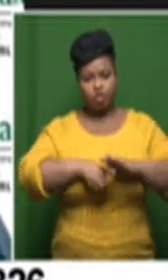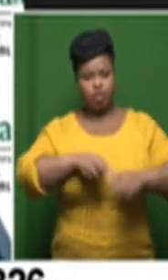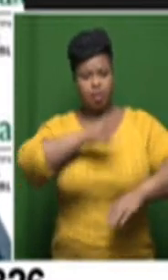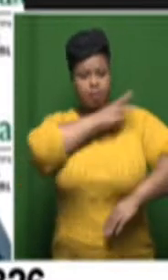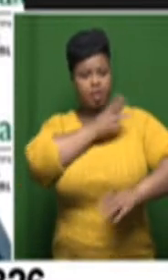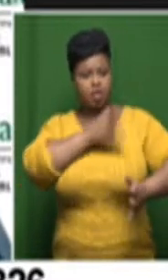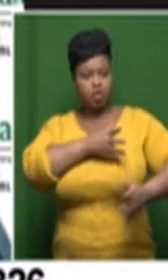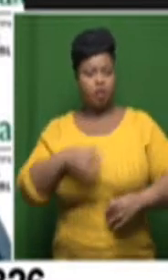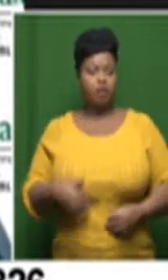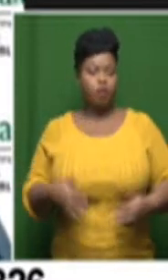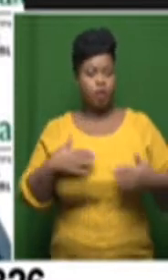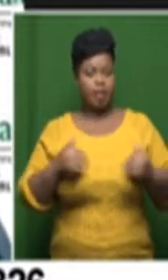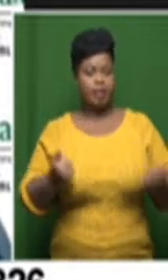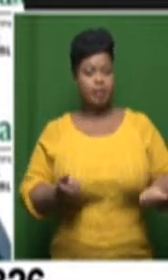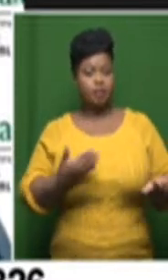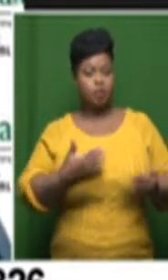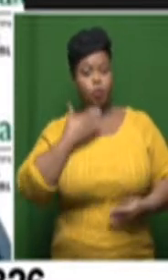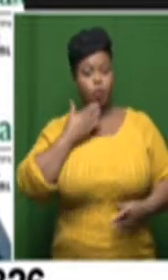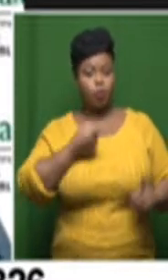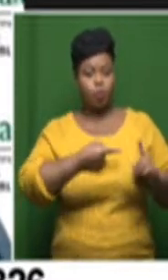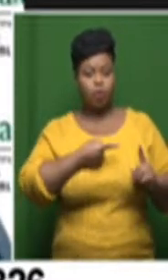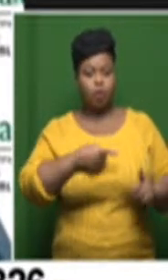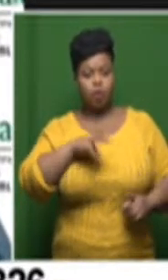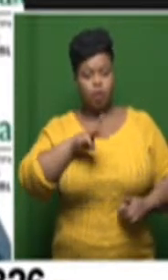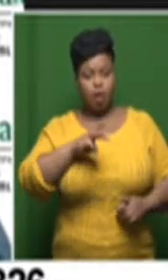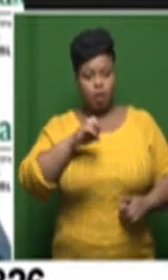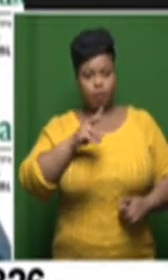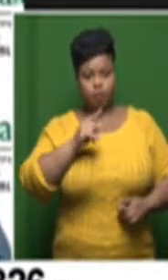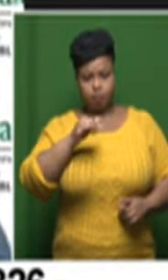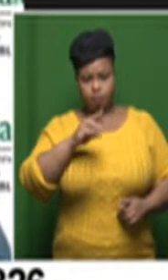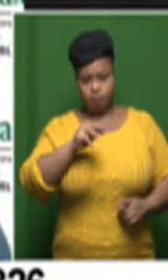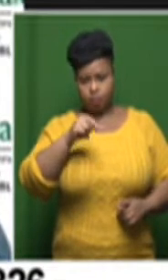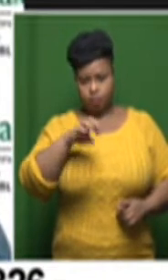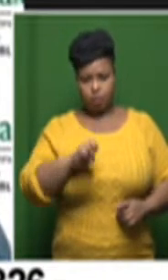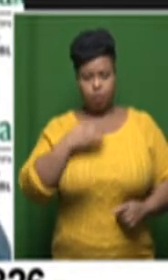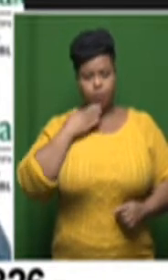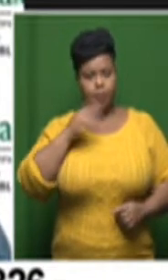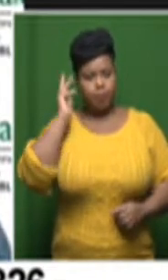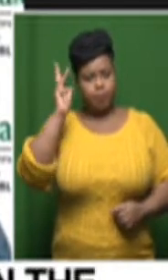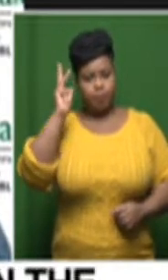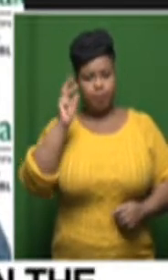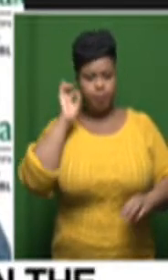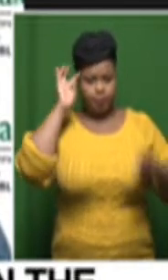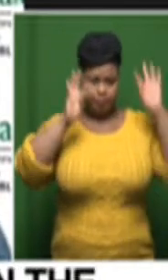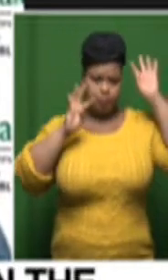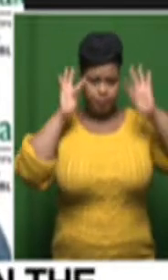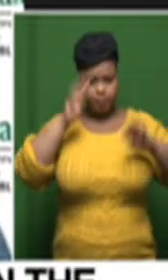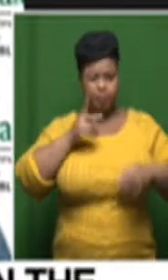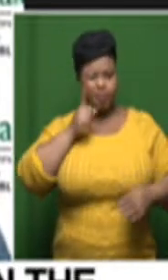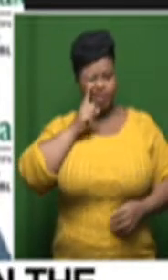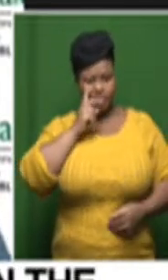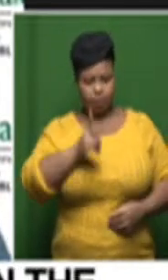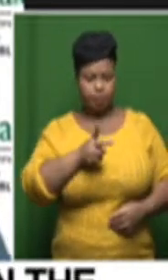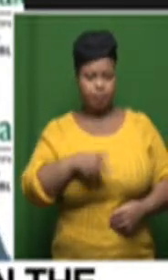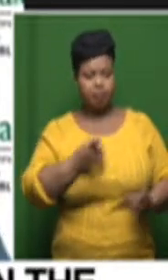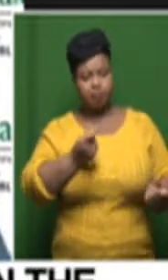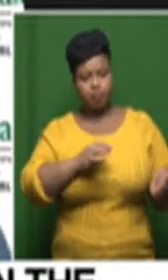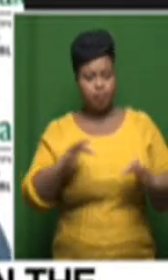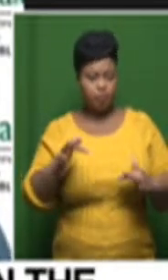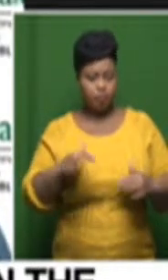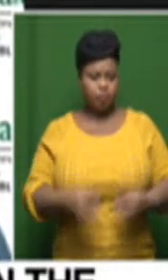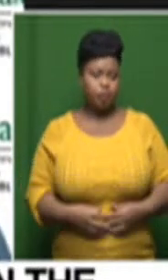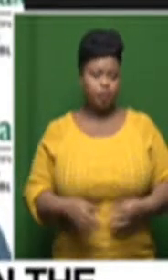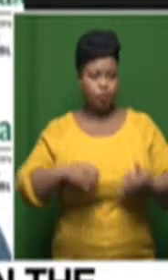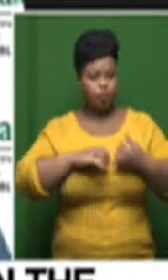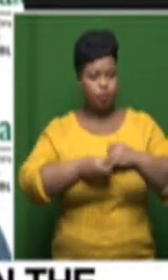manager for health services, Ms. Velemin Kamfa, to take us through the innovations and how it assisted them to